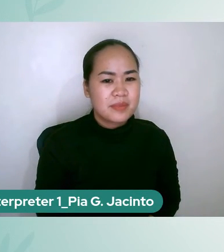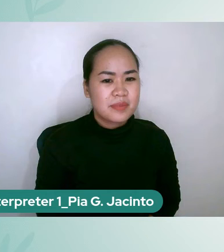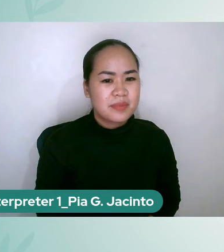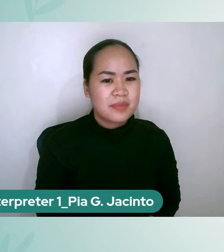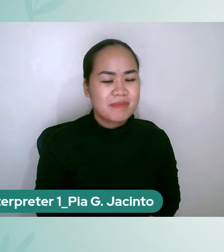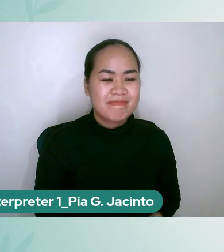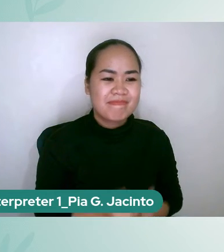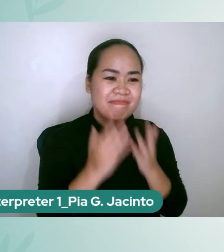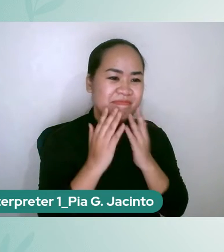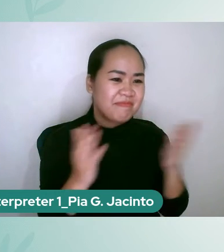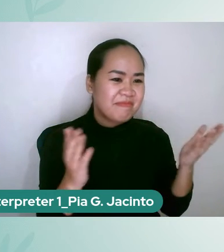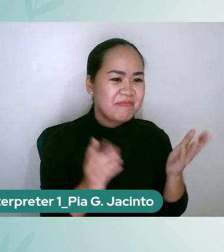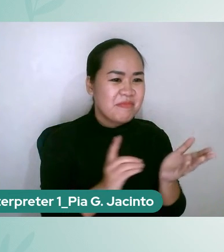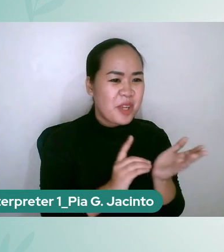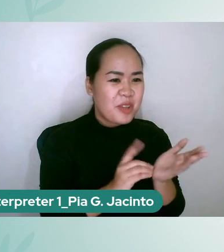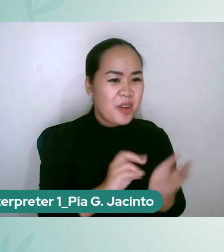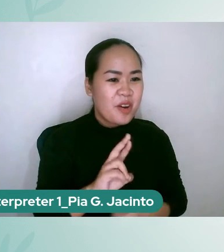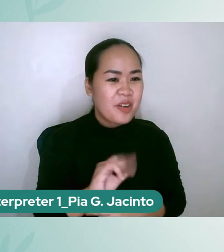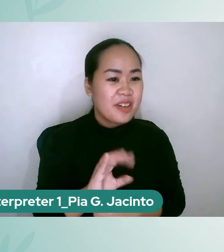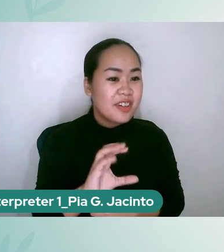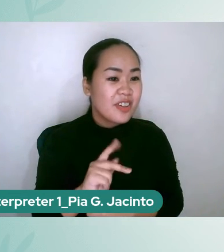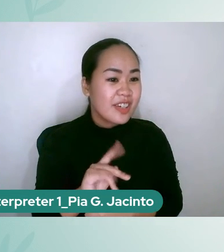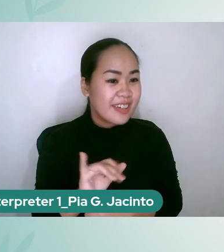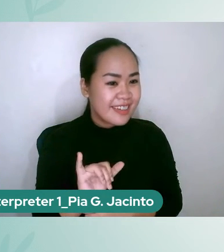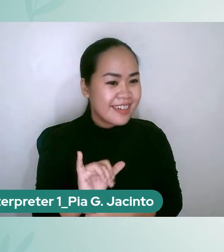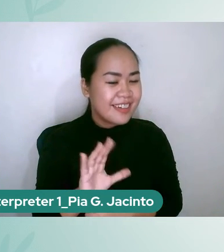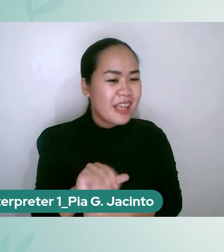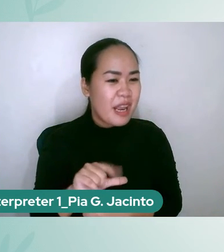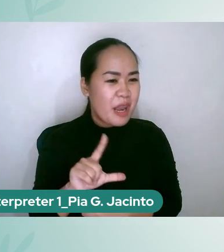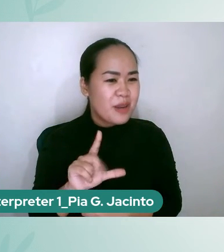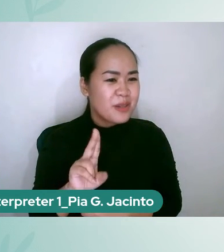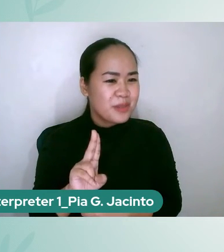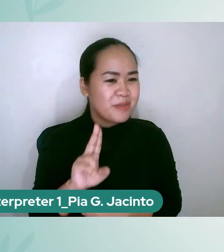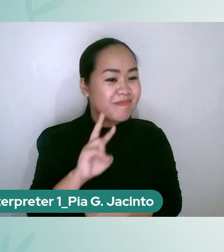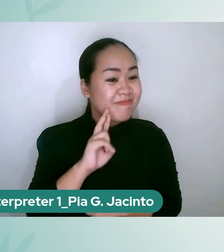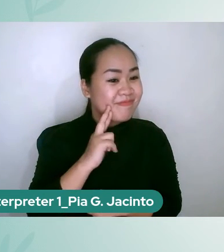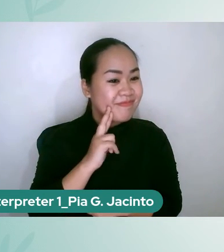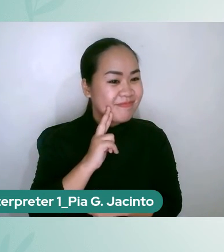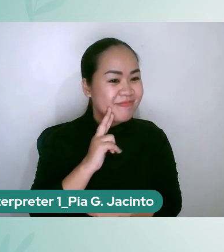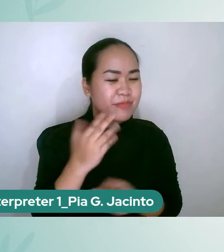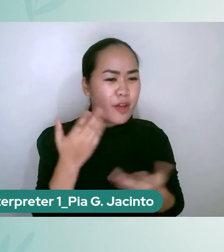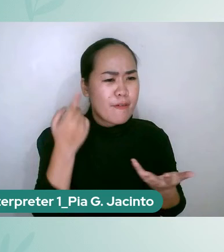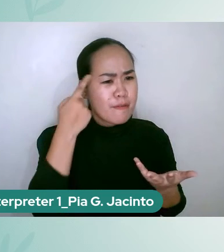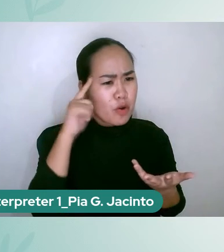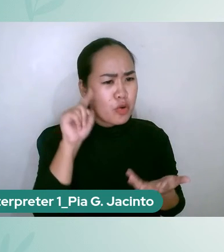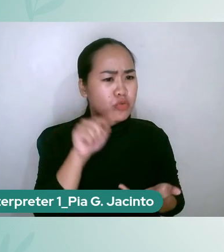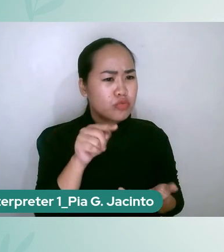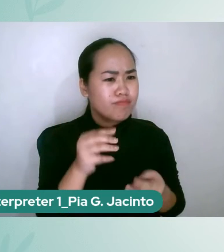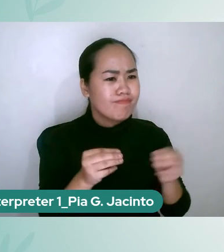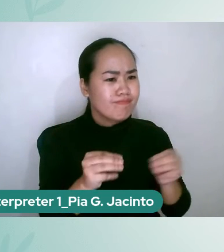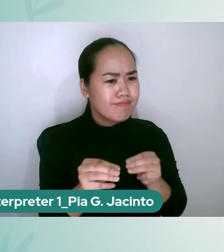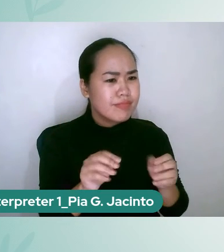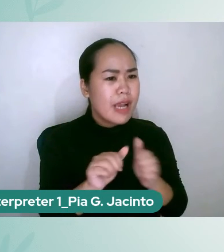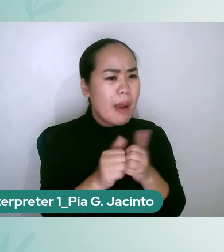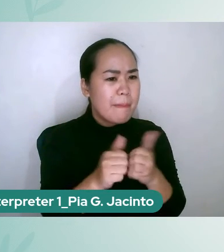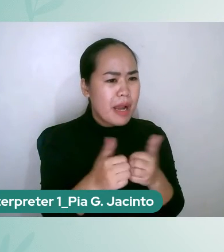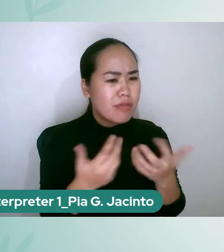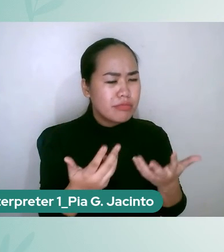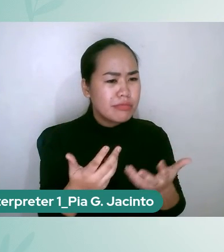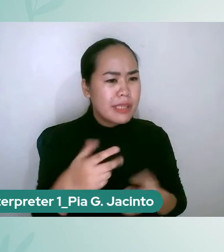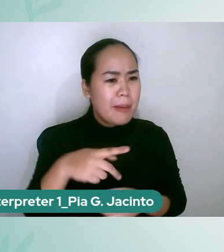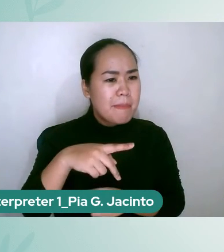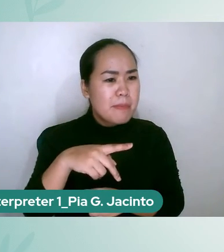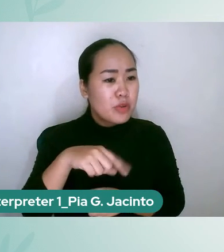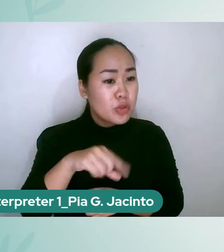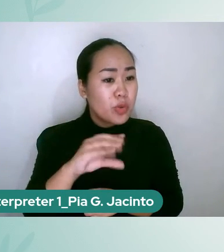Thank you, Dr. Ricky Lu, for facilitating that very comprehensive and informative panel discussion and Q&A.